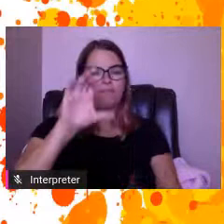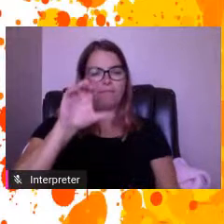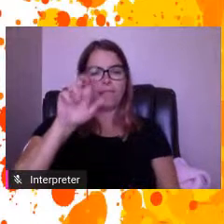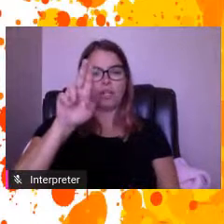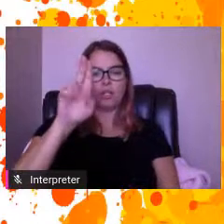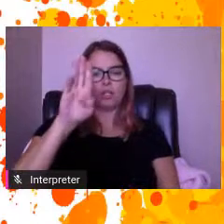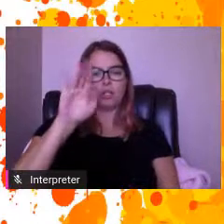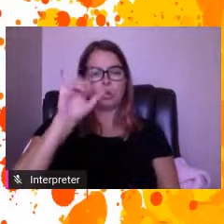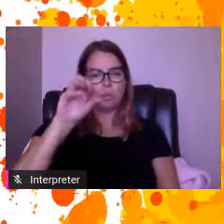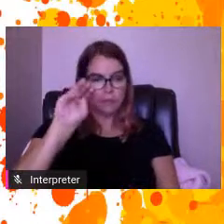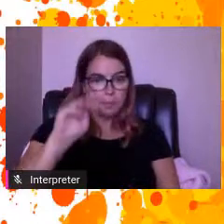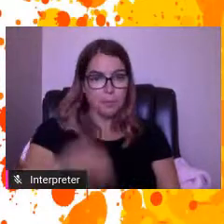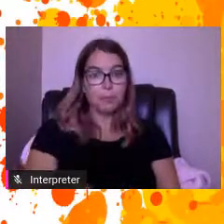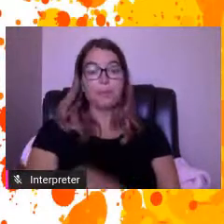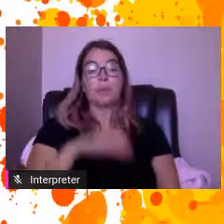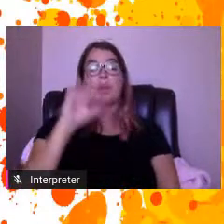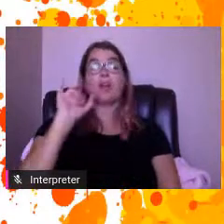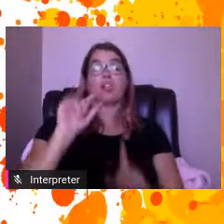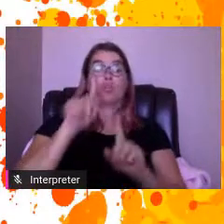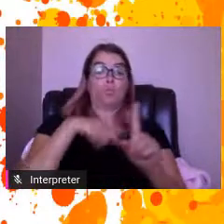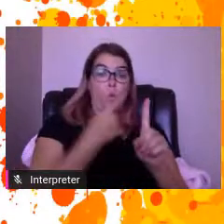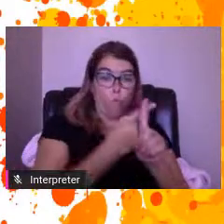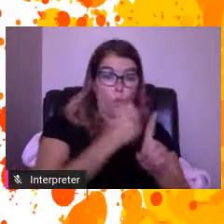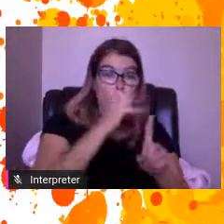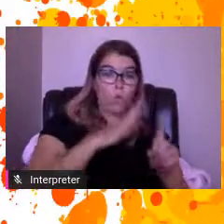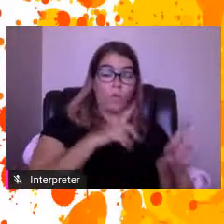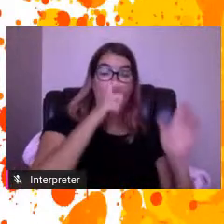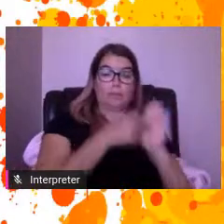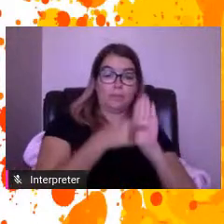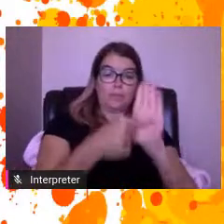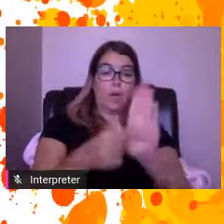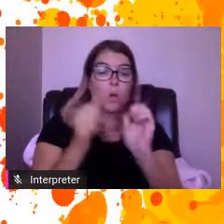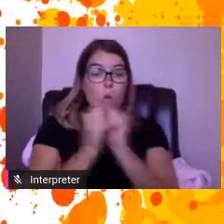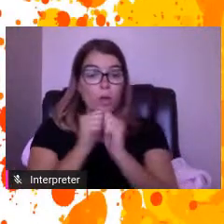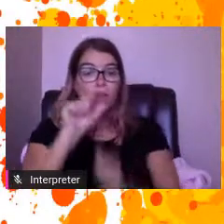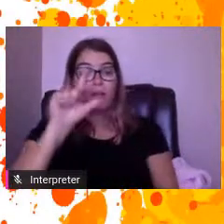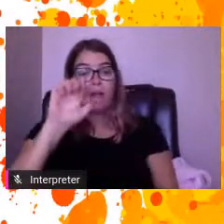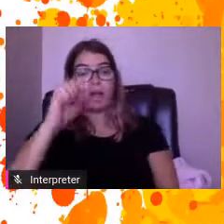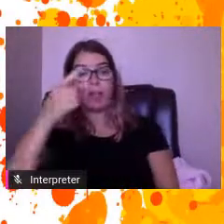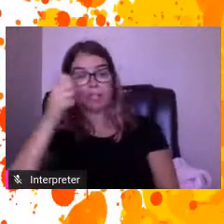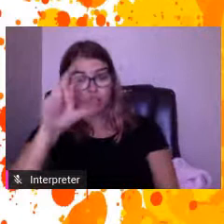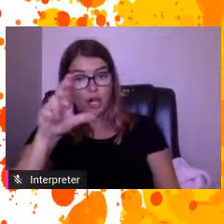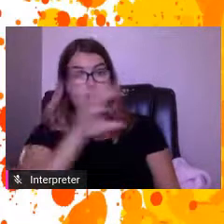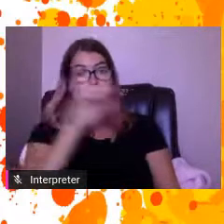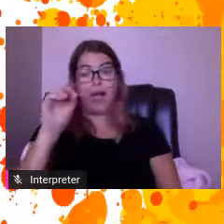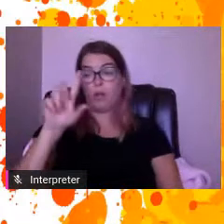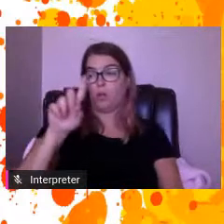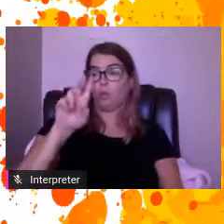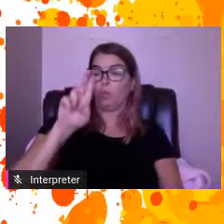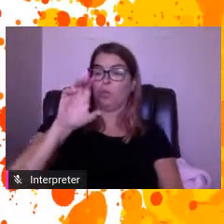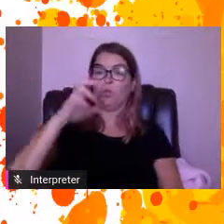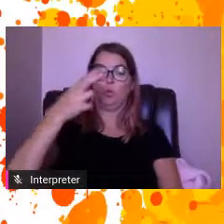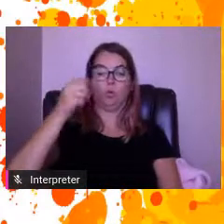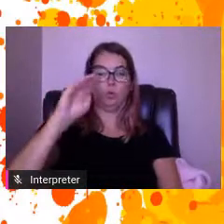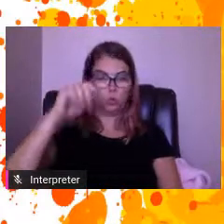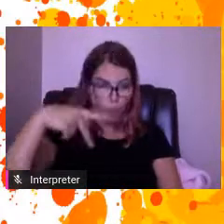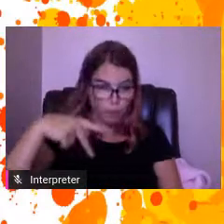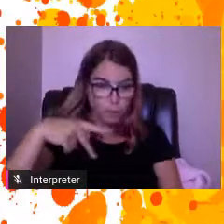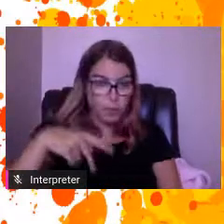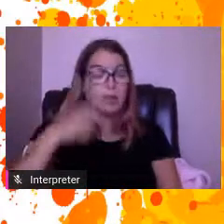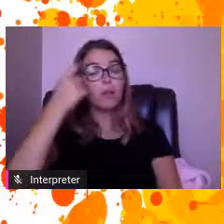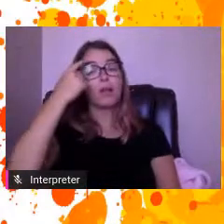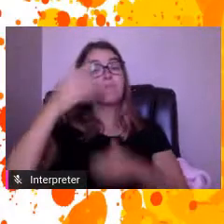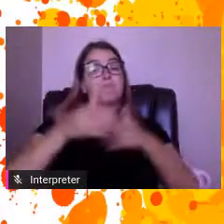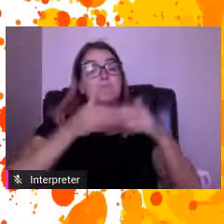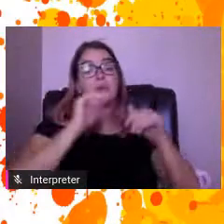was the only woman to exhibit at the Maison des Cubistes alongside Ferdinand Léger and Marcel Duchamp. Despite her